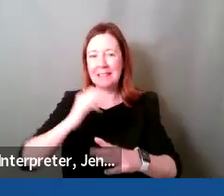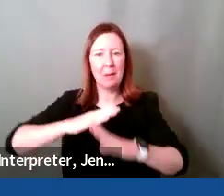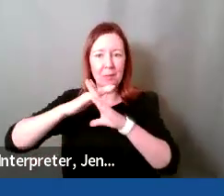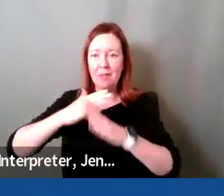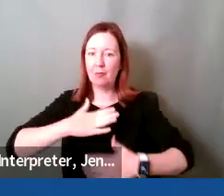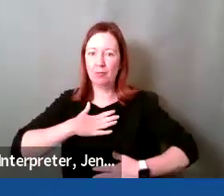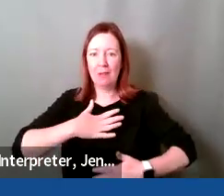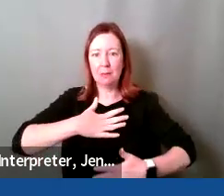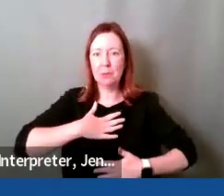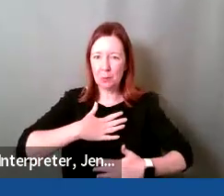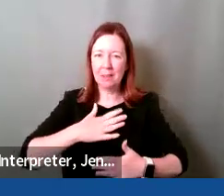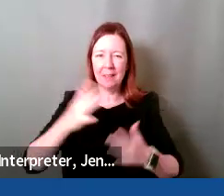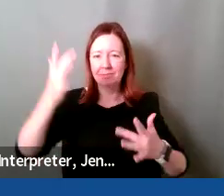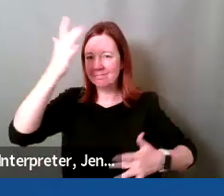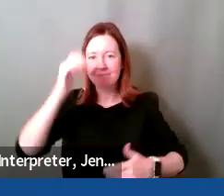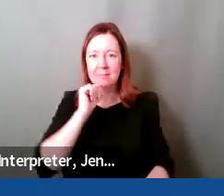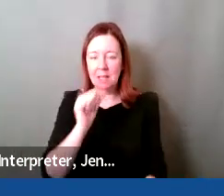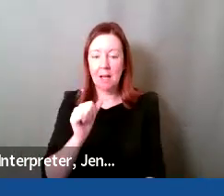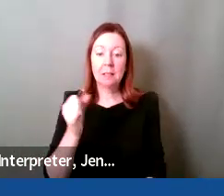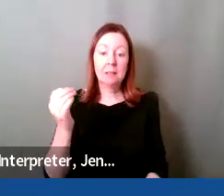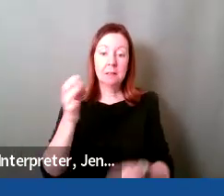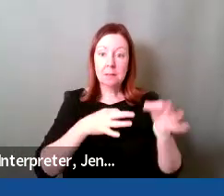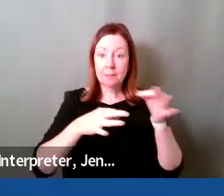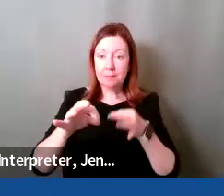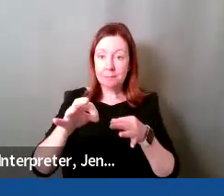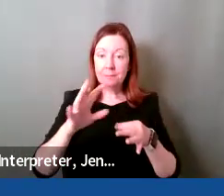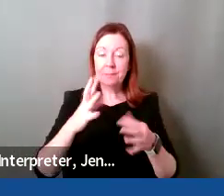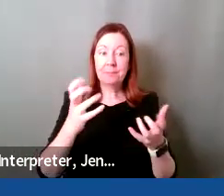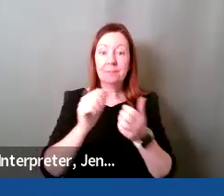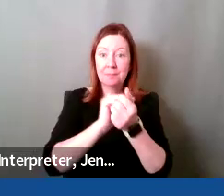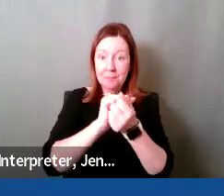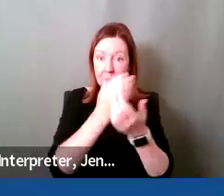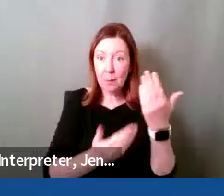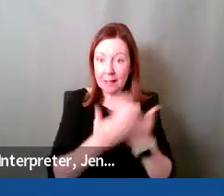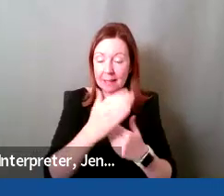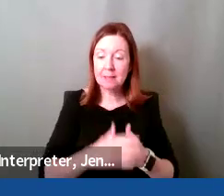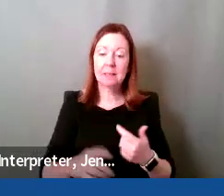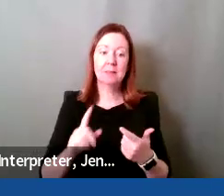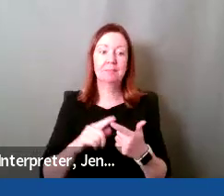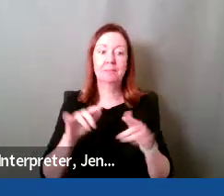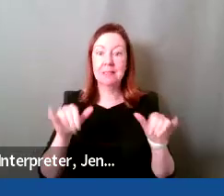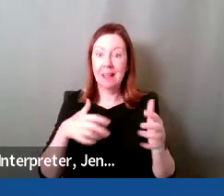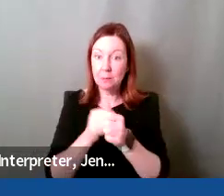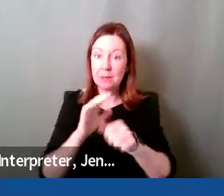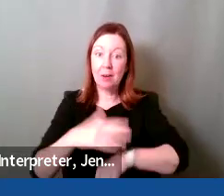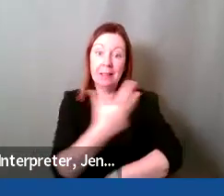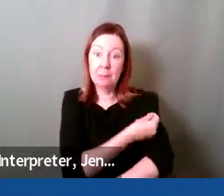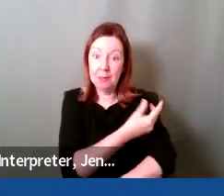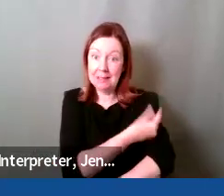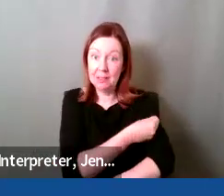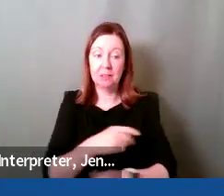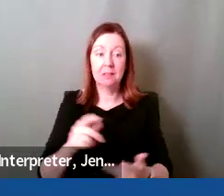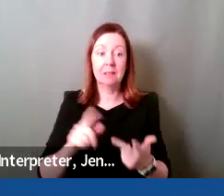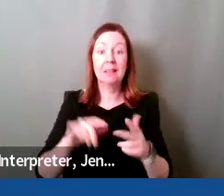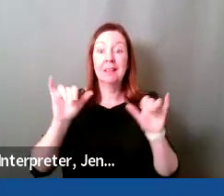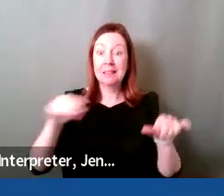prevent respiratory illnesses. So instead, you're going to want to wash your hands, stay up to date on your immunizations,